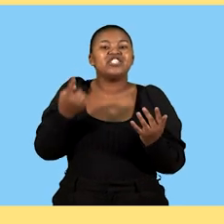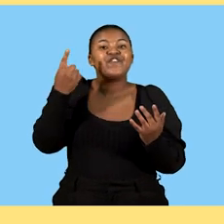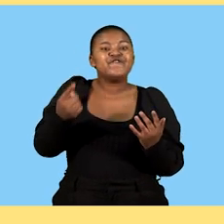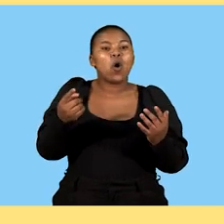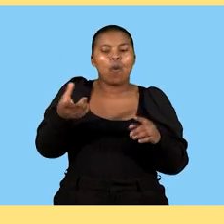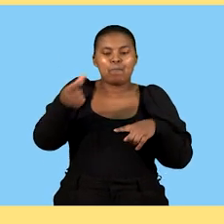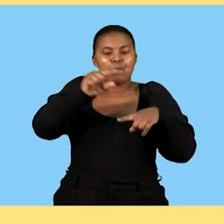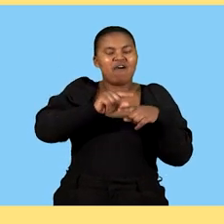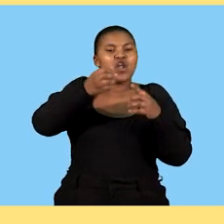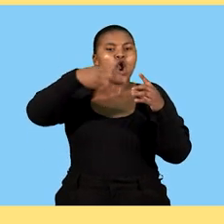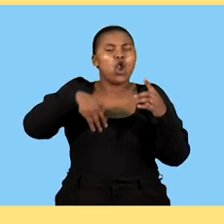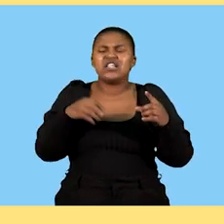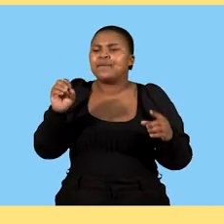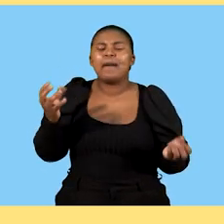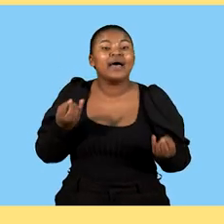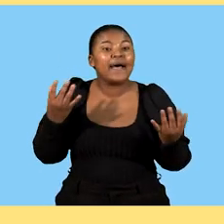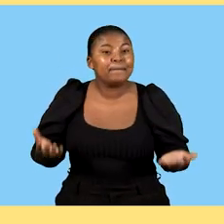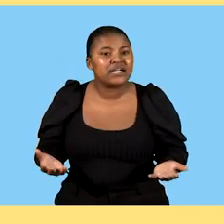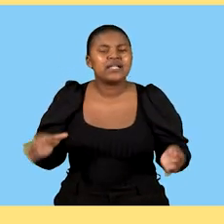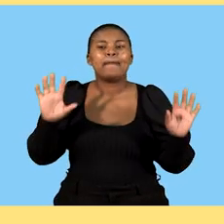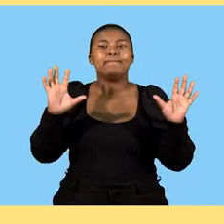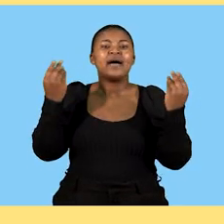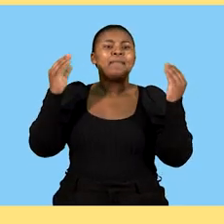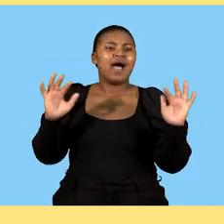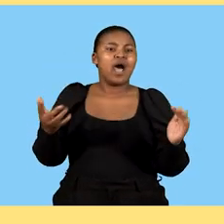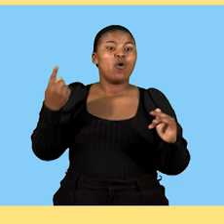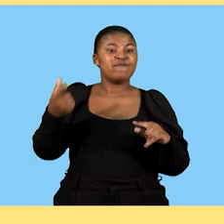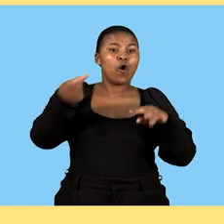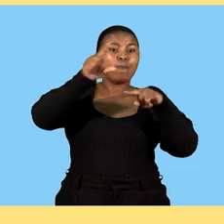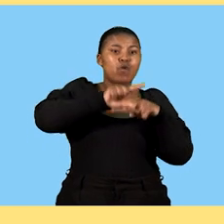13,680. 13,680. So I'll come here, then I'll say